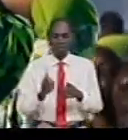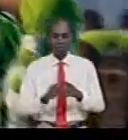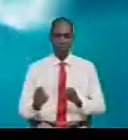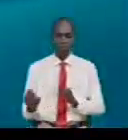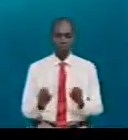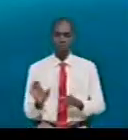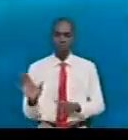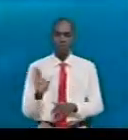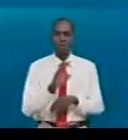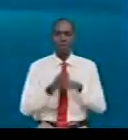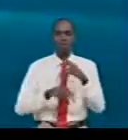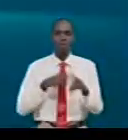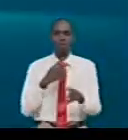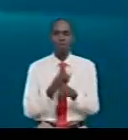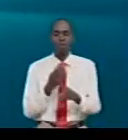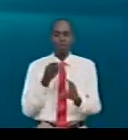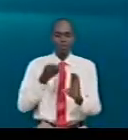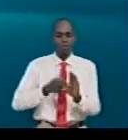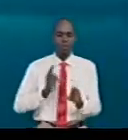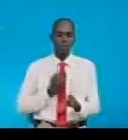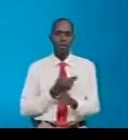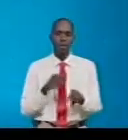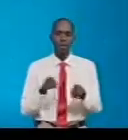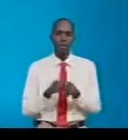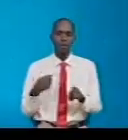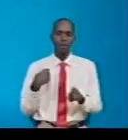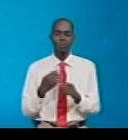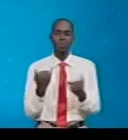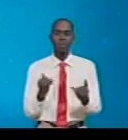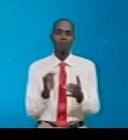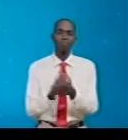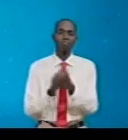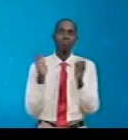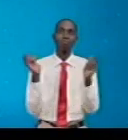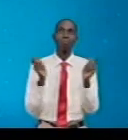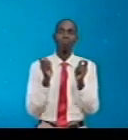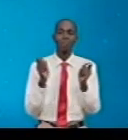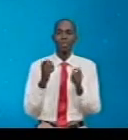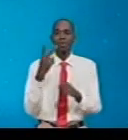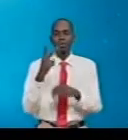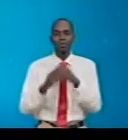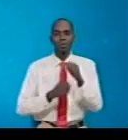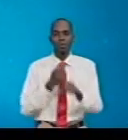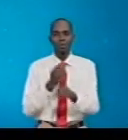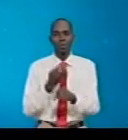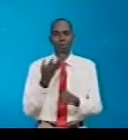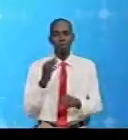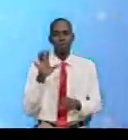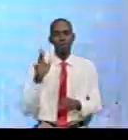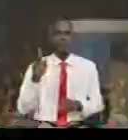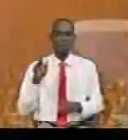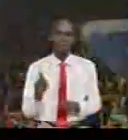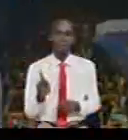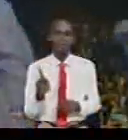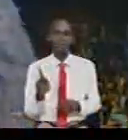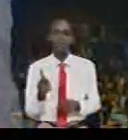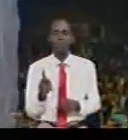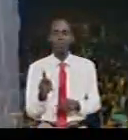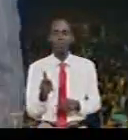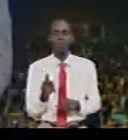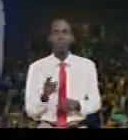world. Join us as we celebrate 2 years of God's liberation and illumination. He